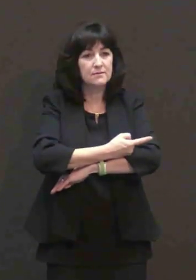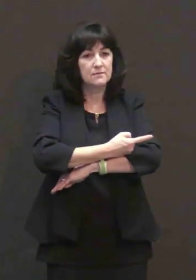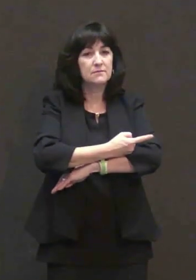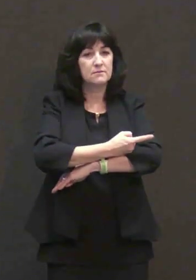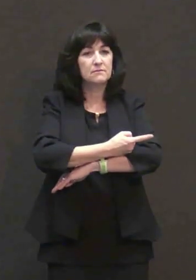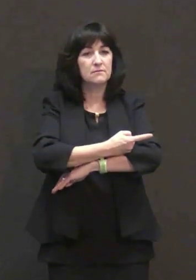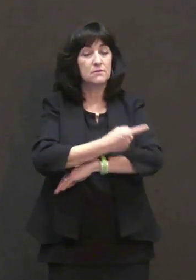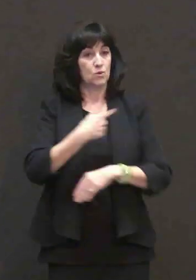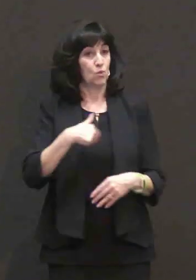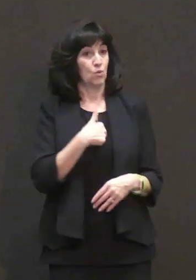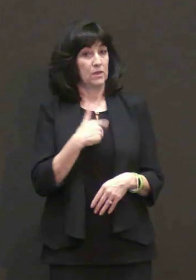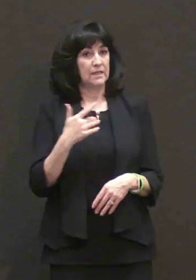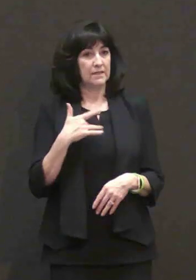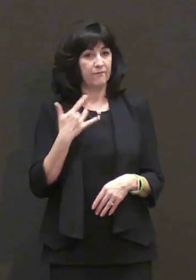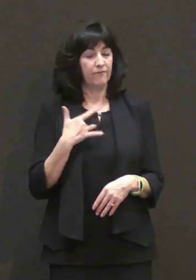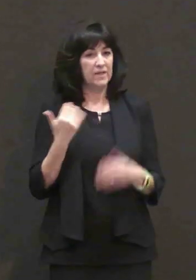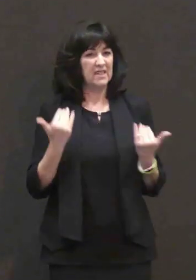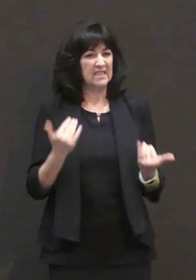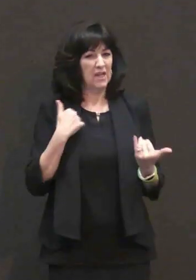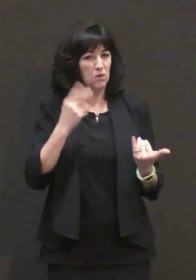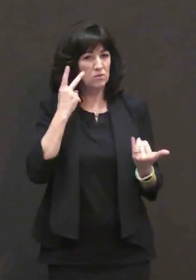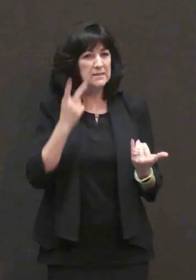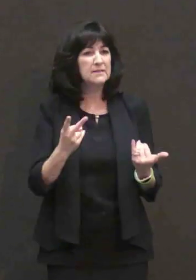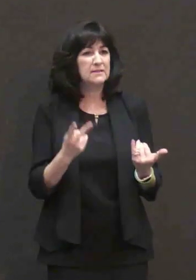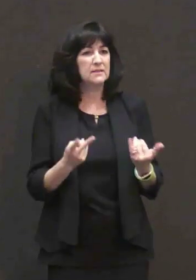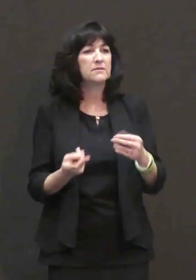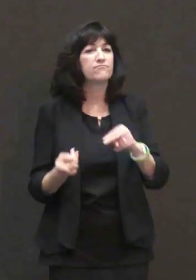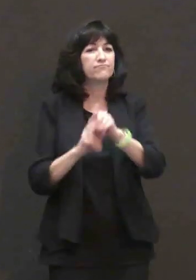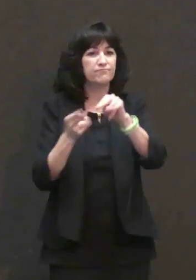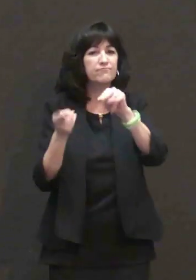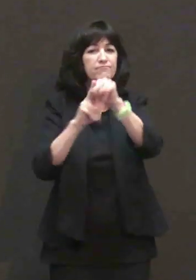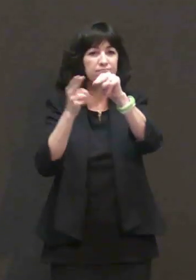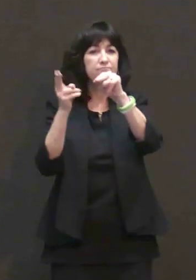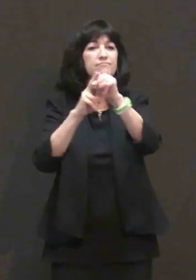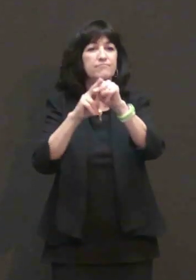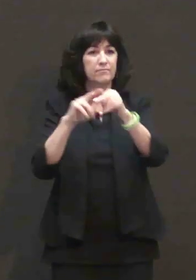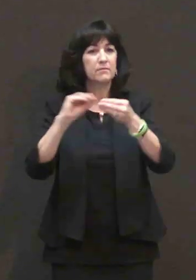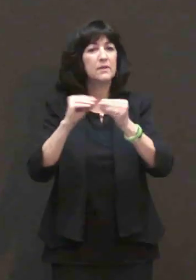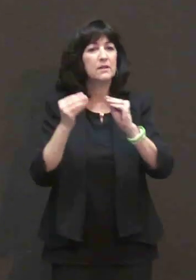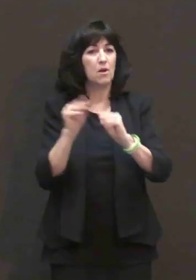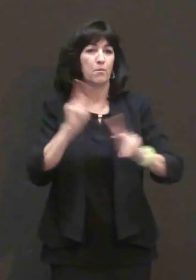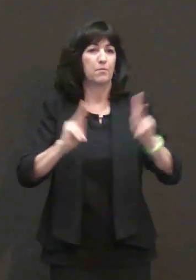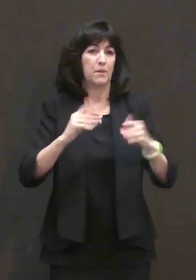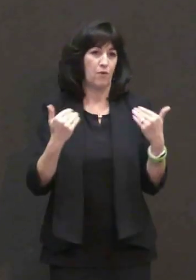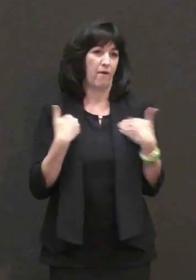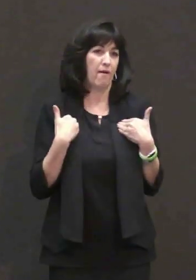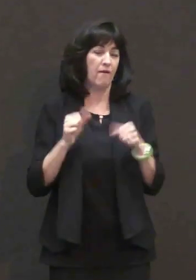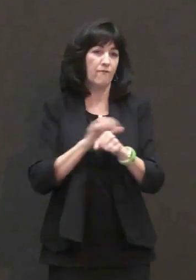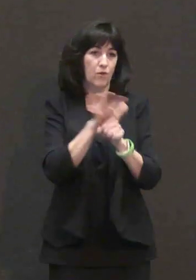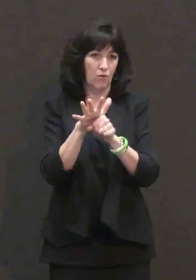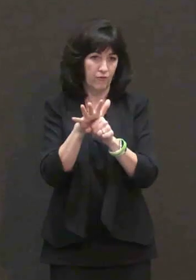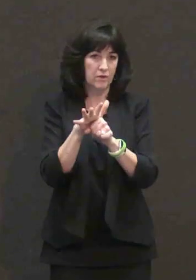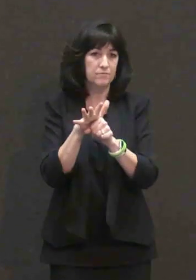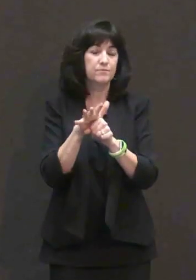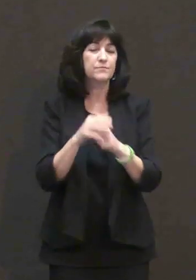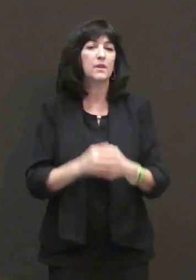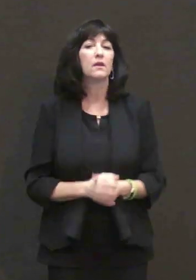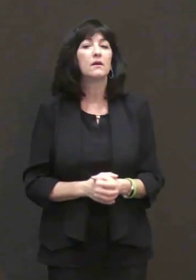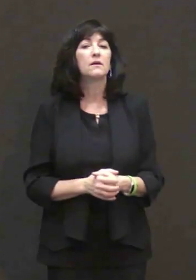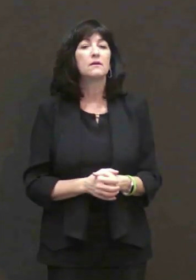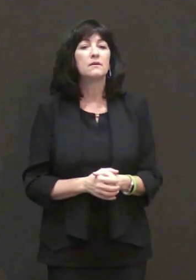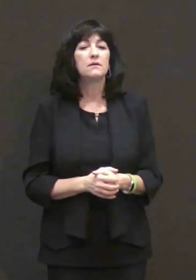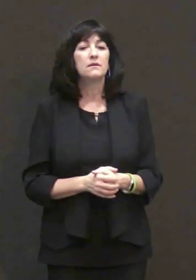we're getting to the point where we're seeing a surge and acceleration in cases, much like what